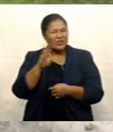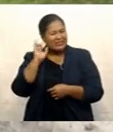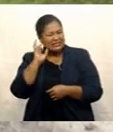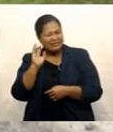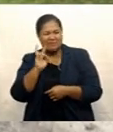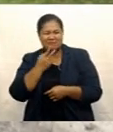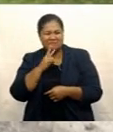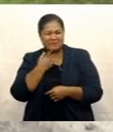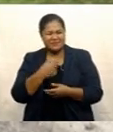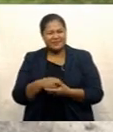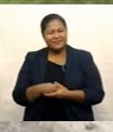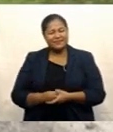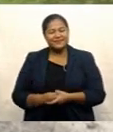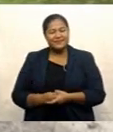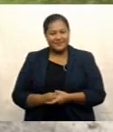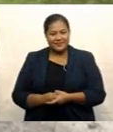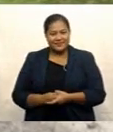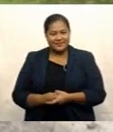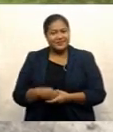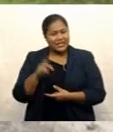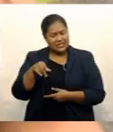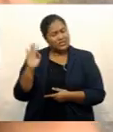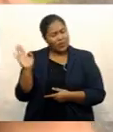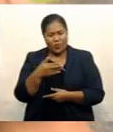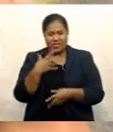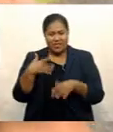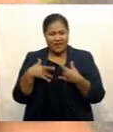false rumors. This is your life.